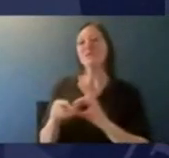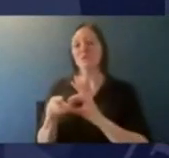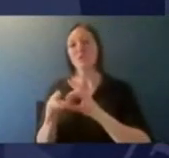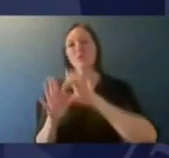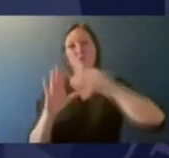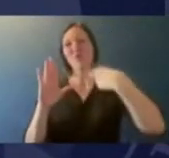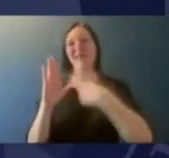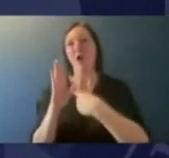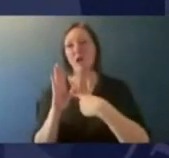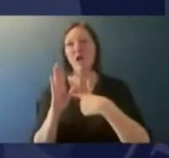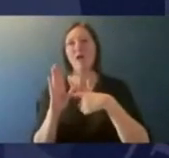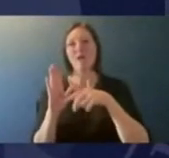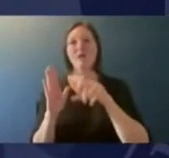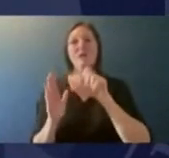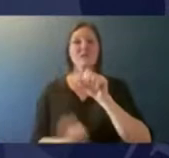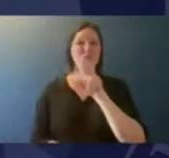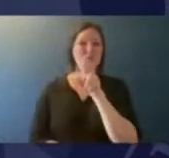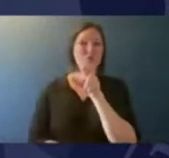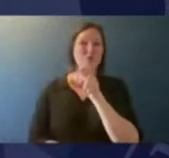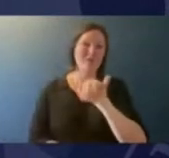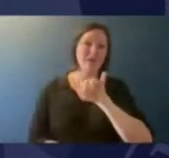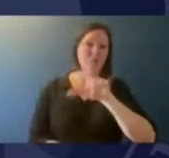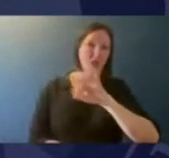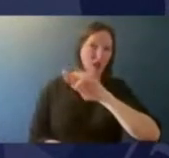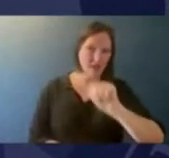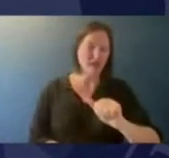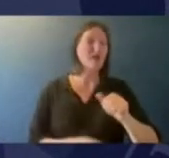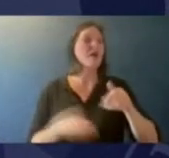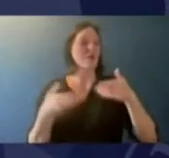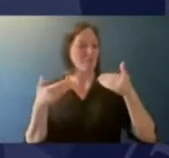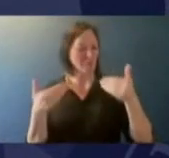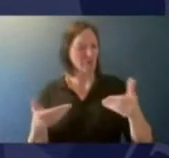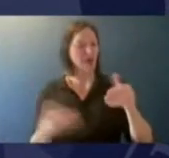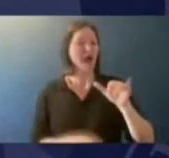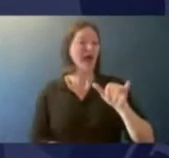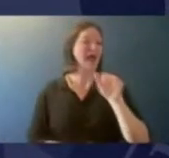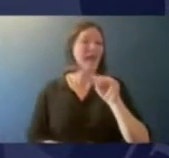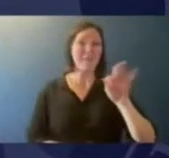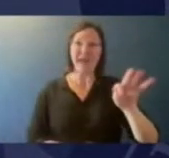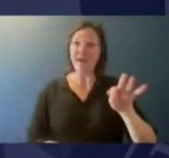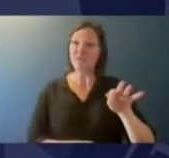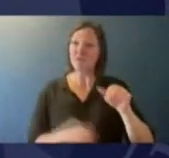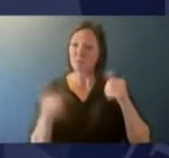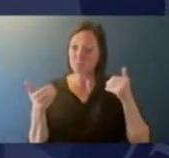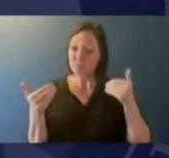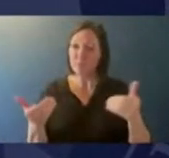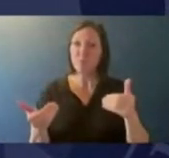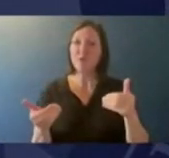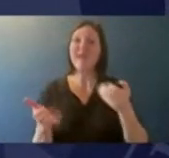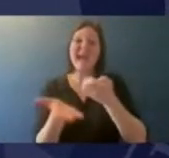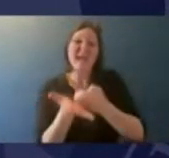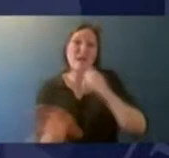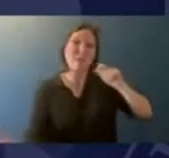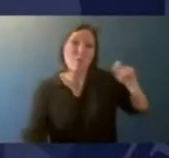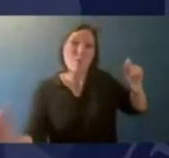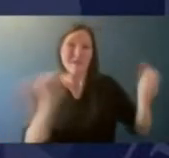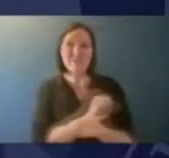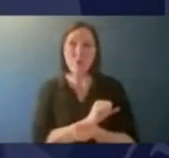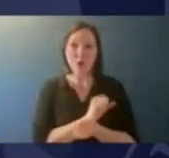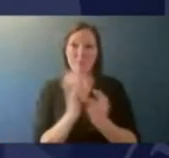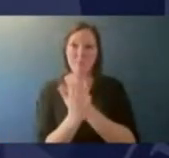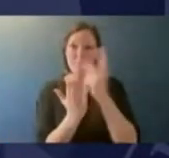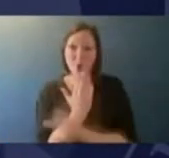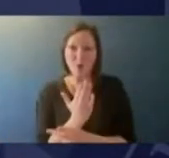This has enabled the IMF to move forward with a financial support and economic reform program.